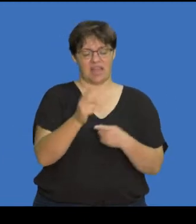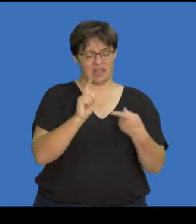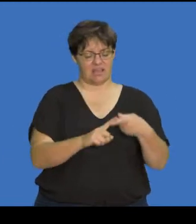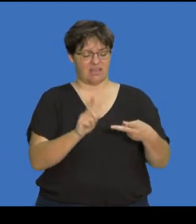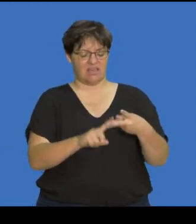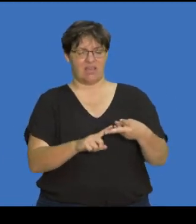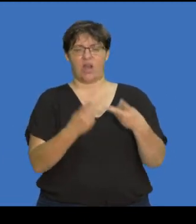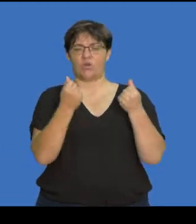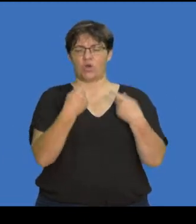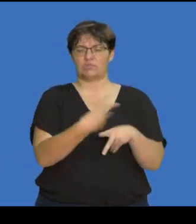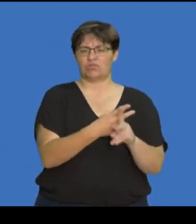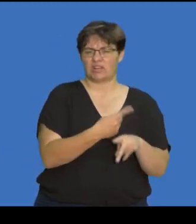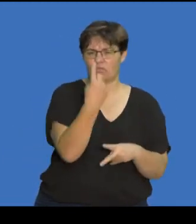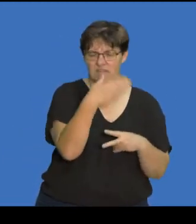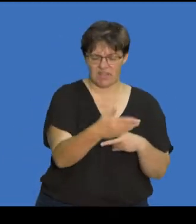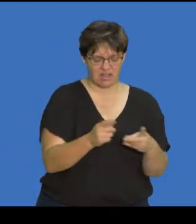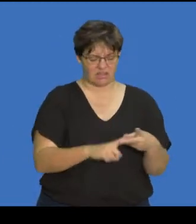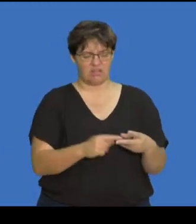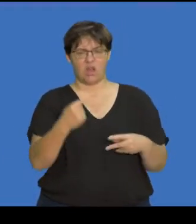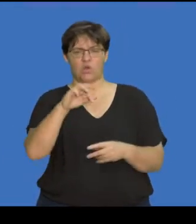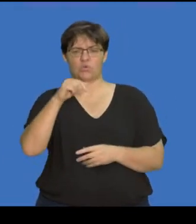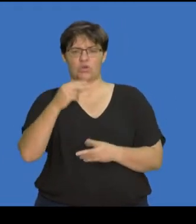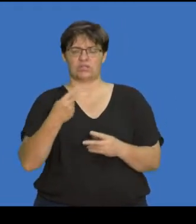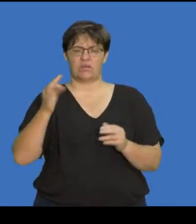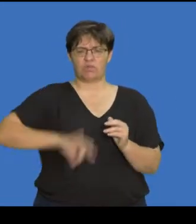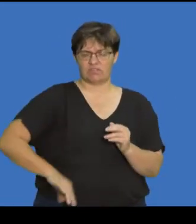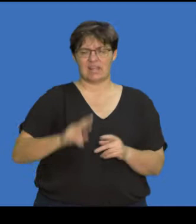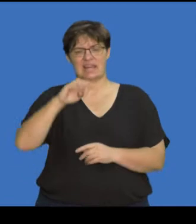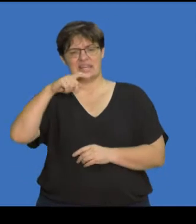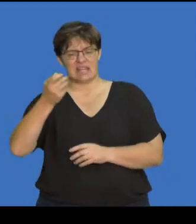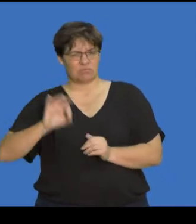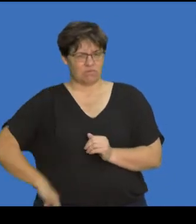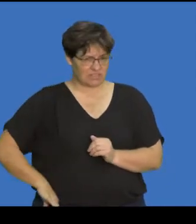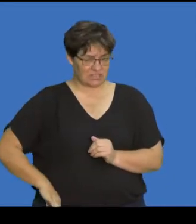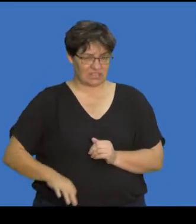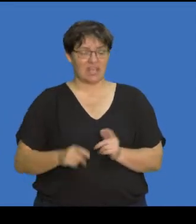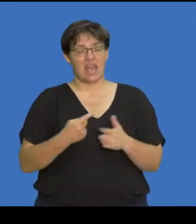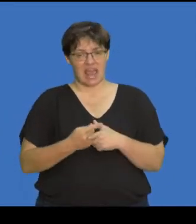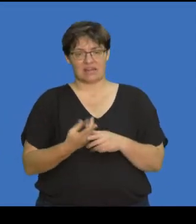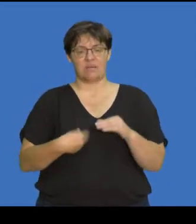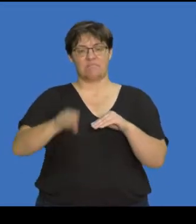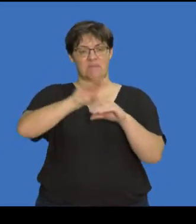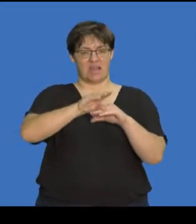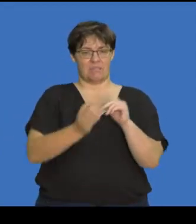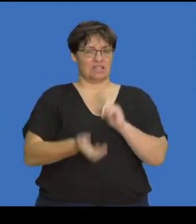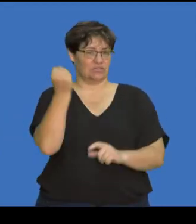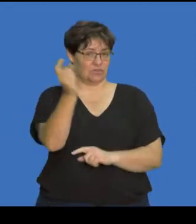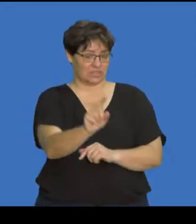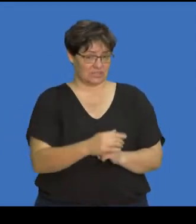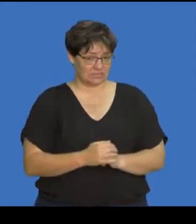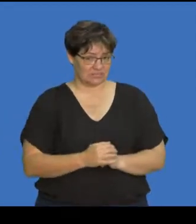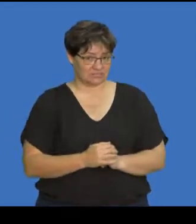of production per flag, the gross profit per flag, net profit, and the markup that was achieved. So that's